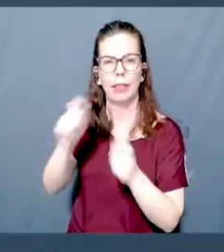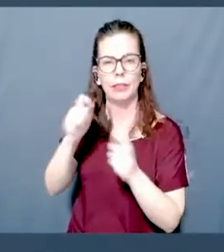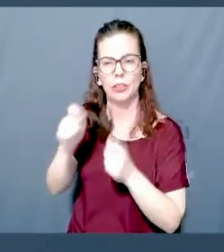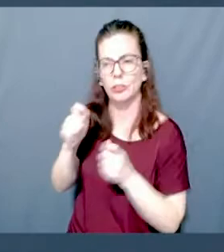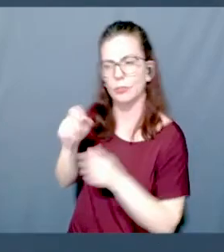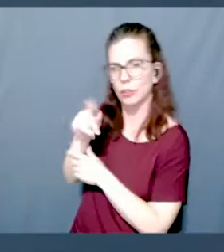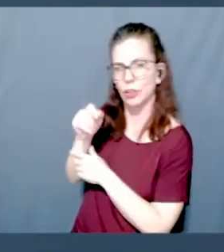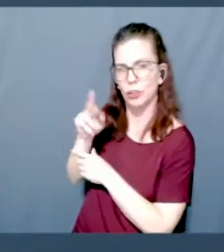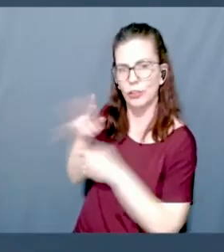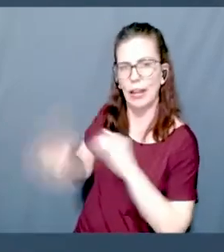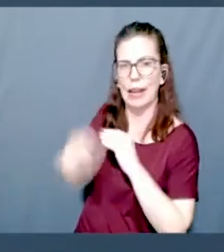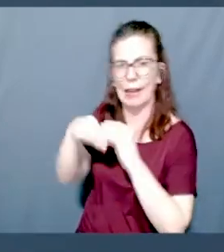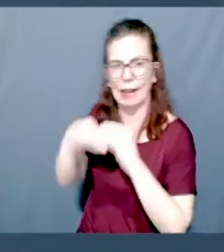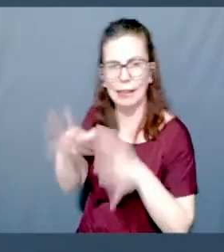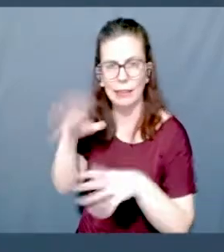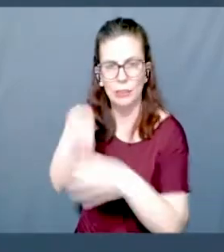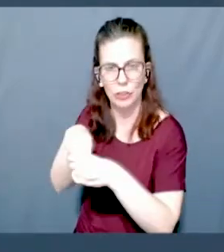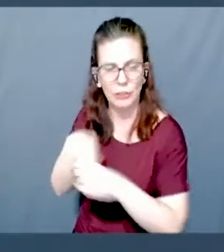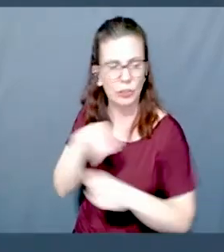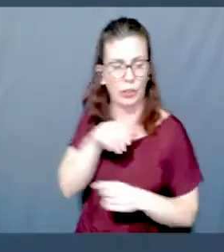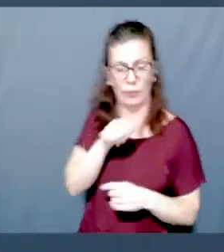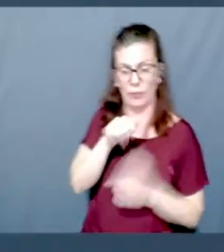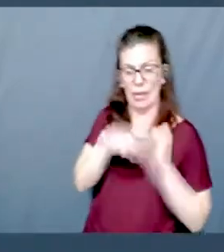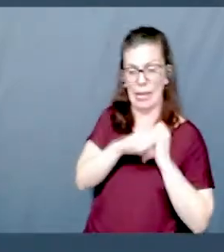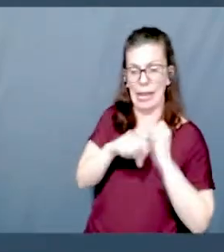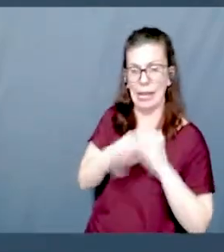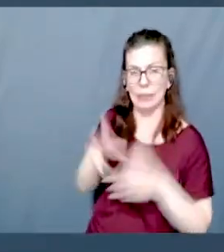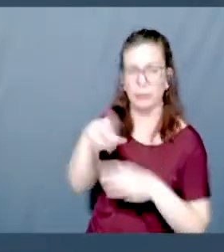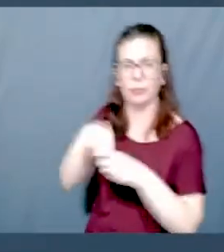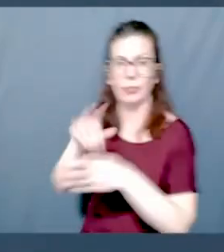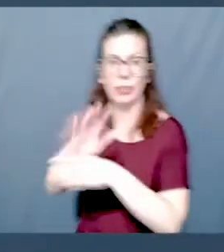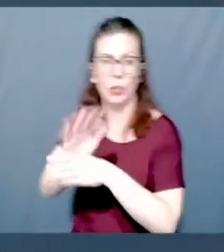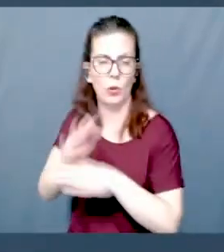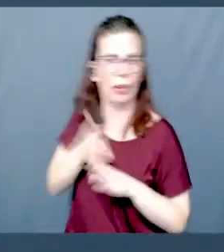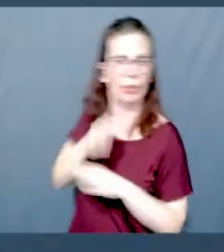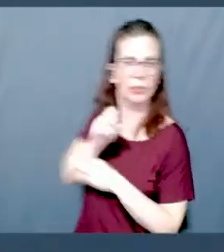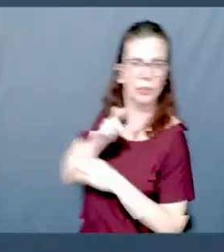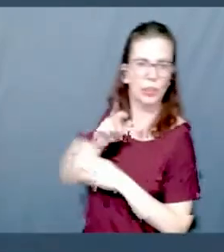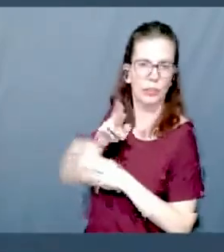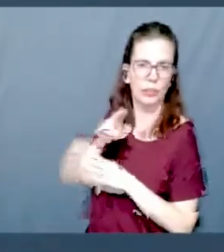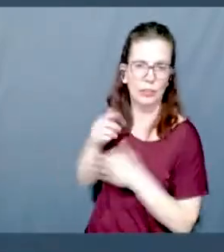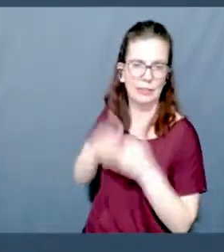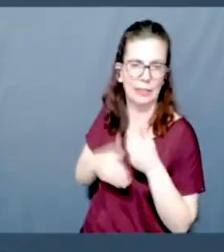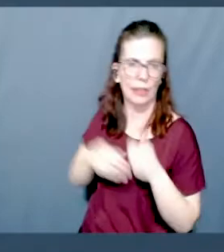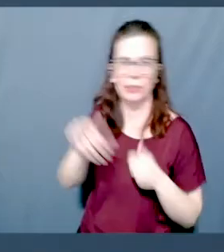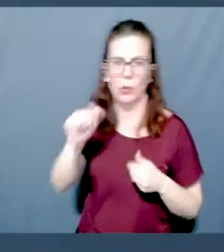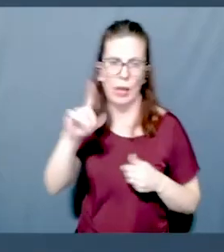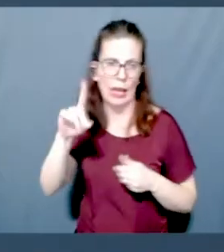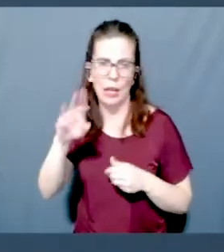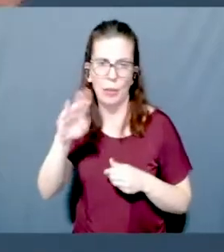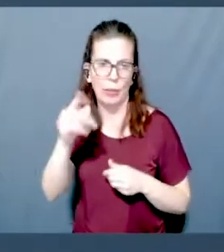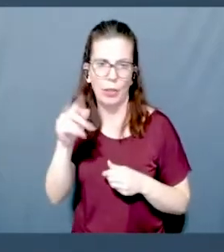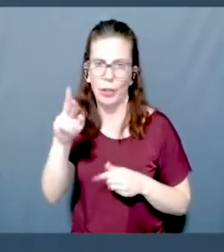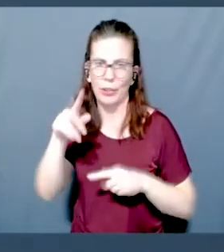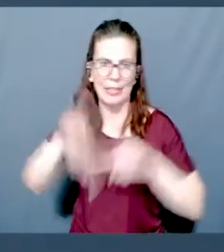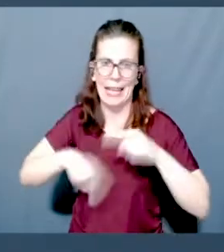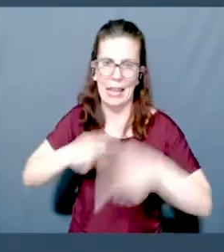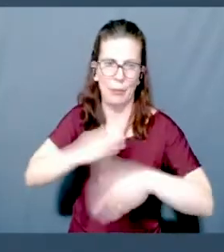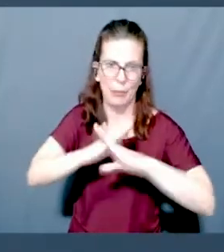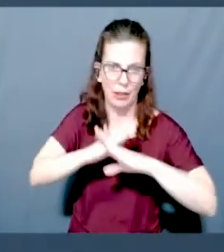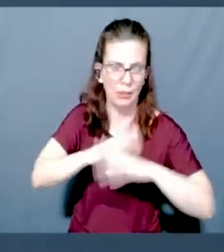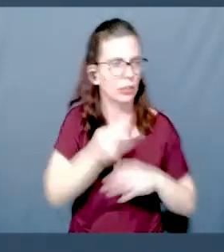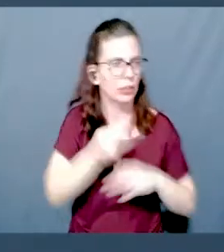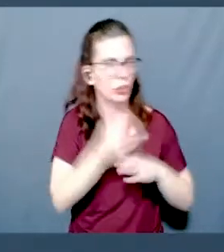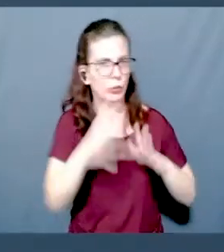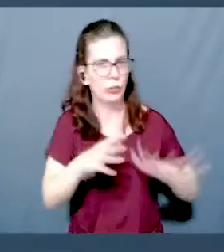this is how you get an ad inserted in the video on the server side, so your ad blocker doesn't block it, the user doesn't have a jarring experience. It sort of looks like it's